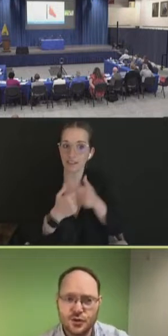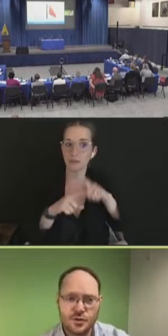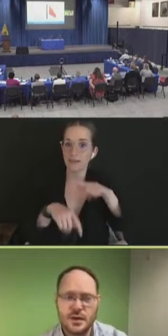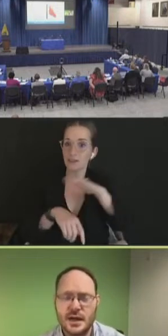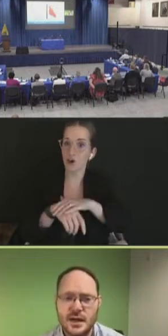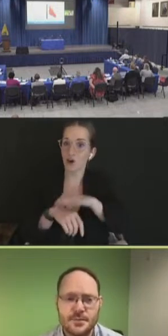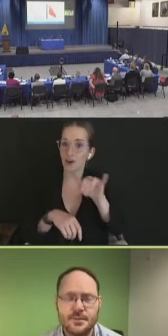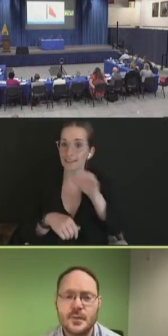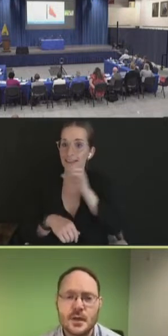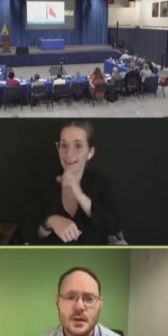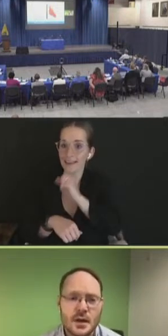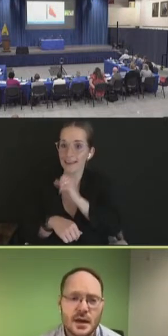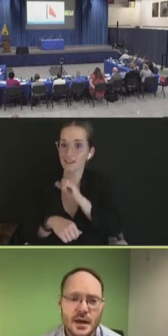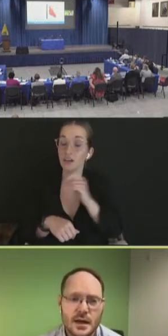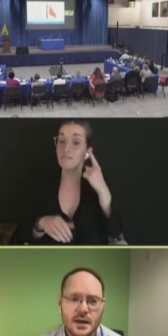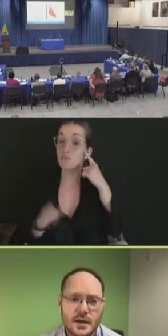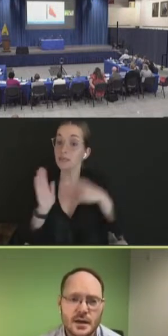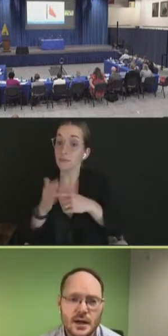or young